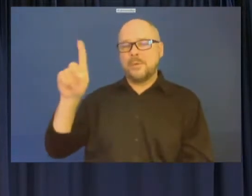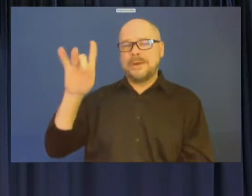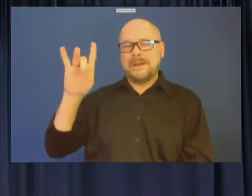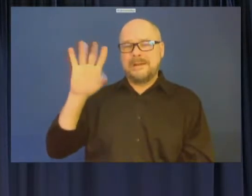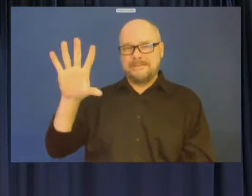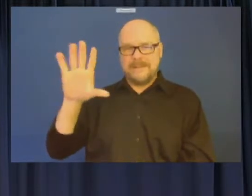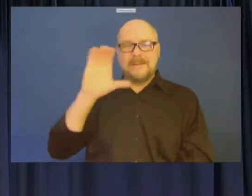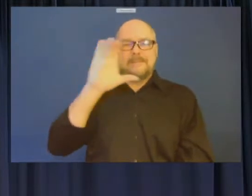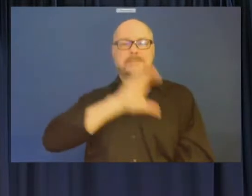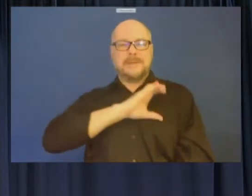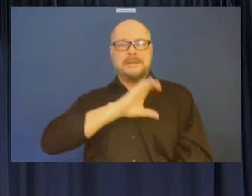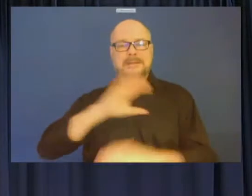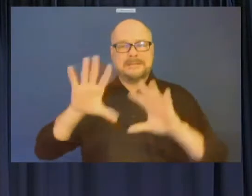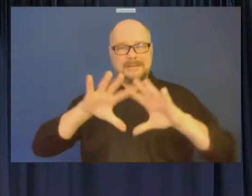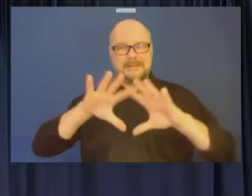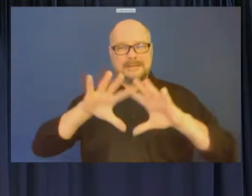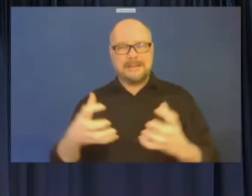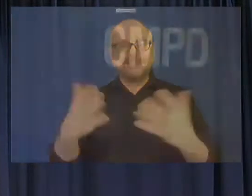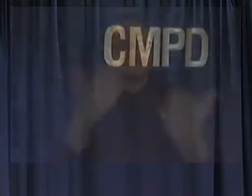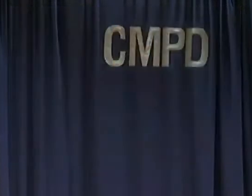Class. Thank you.